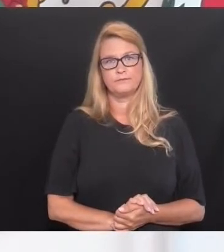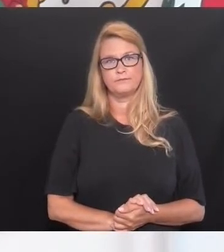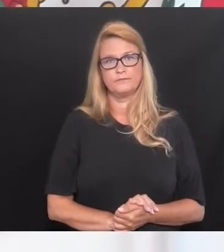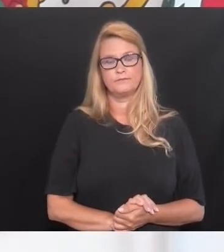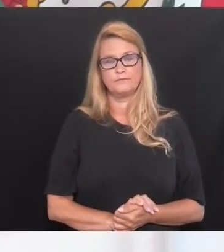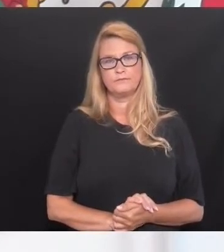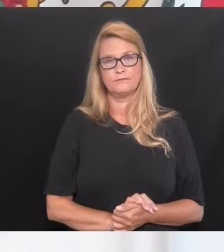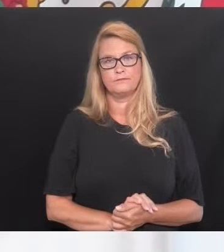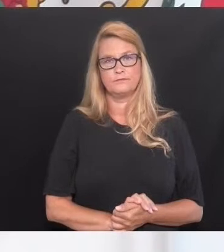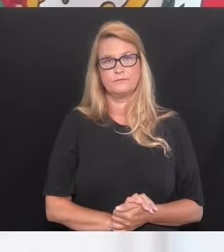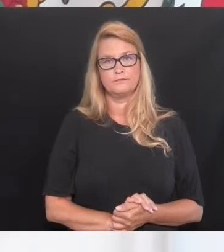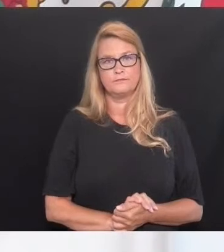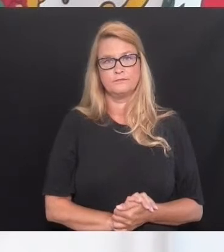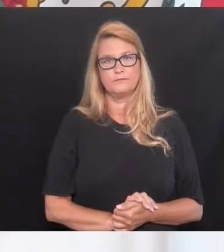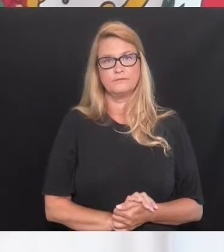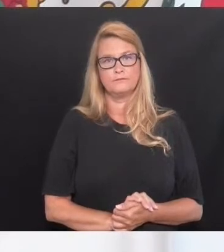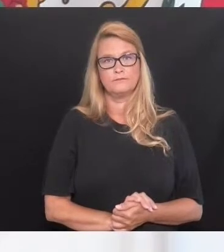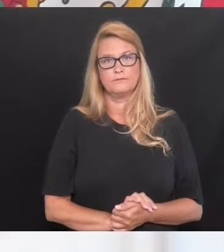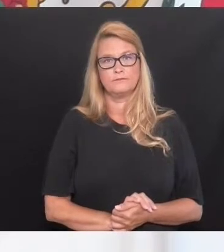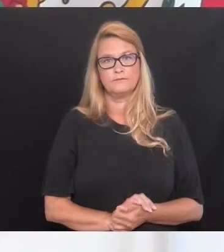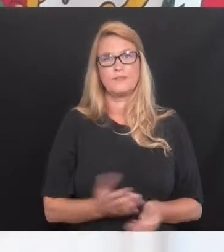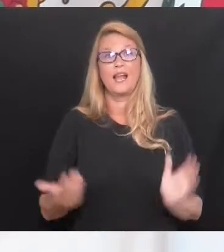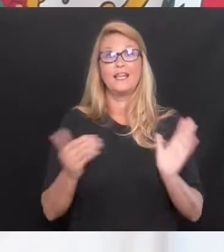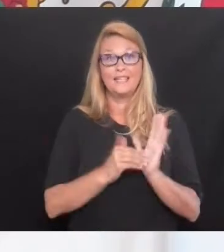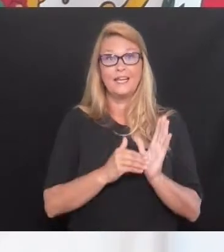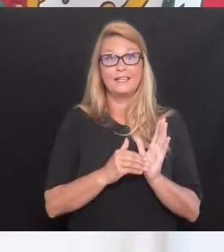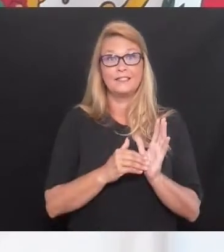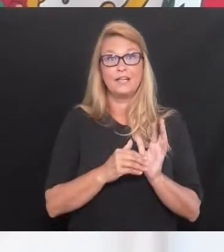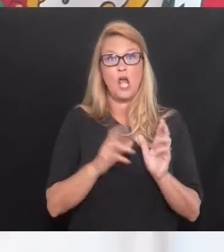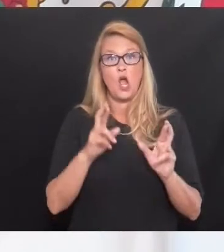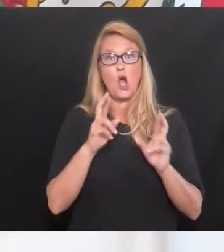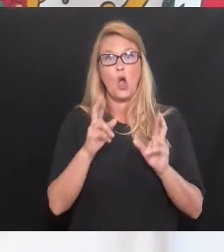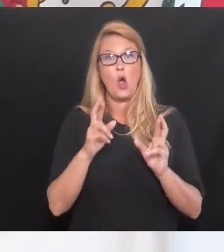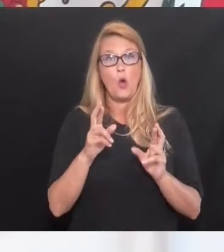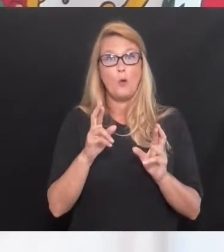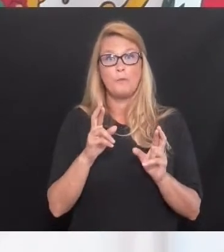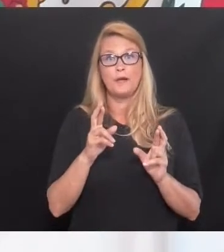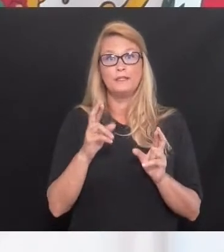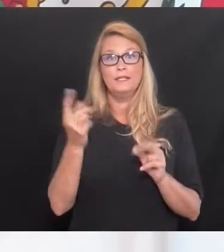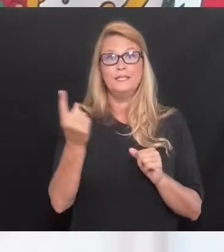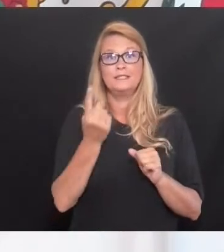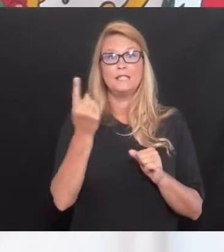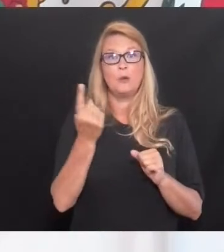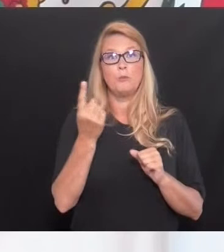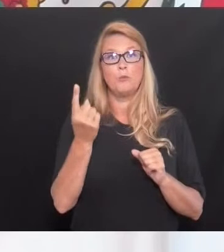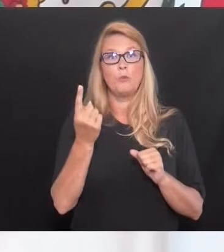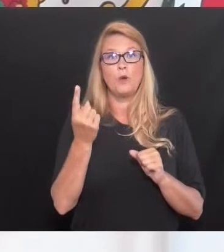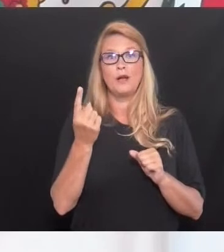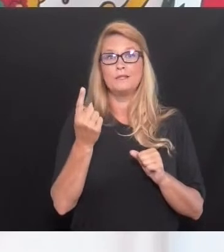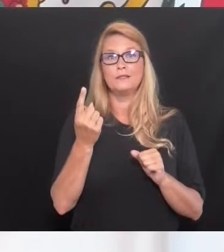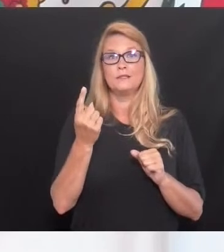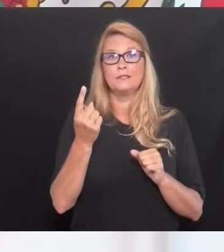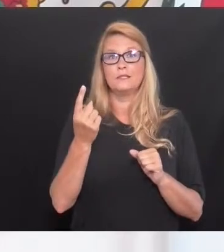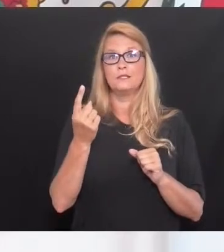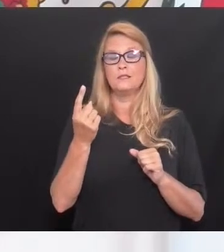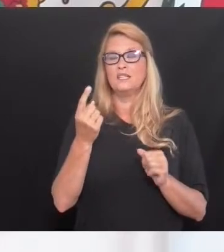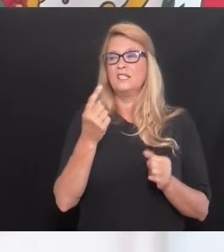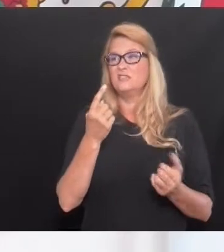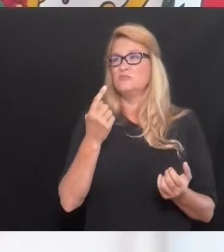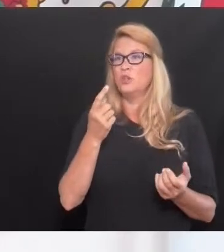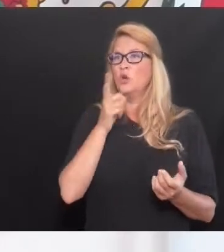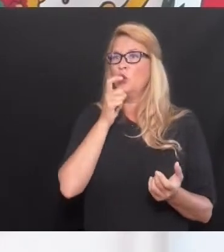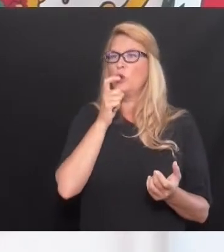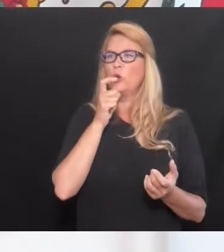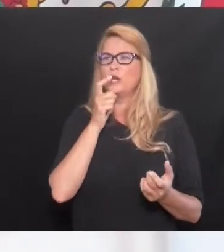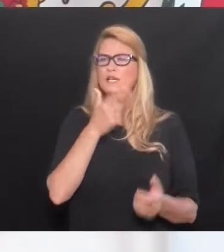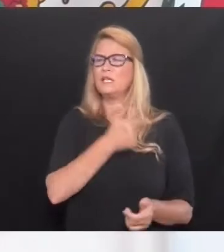and I hope to goodness that someone that's just decided, well, I'm not going to take the vaccine no matter what. You